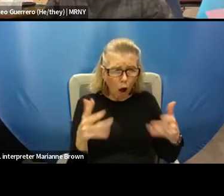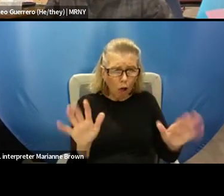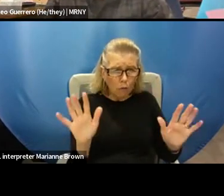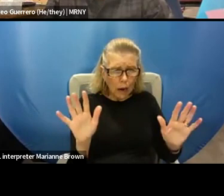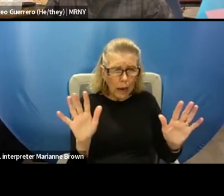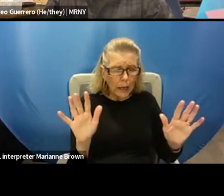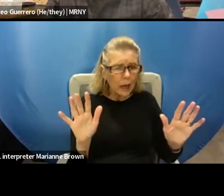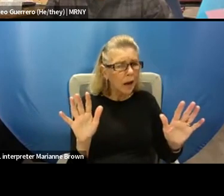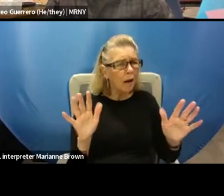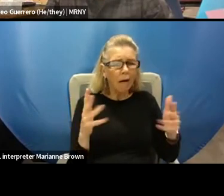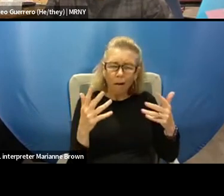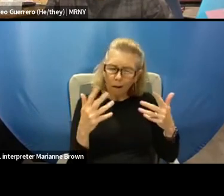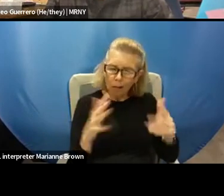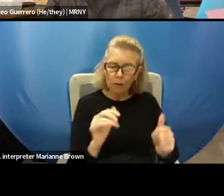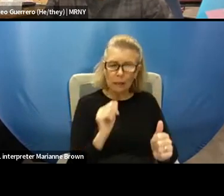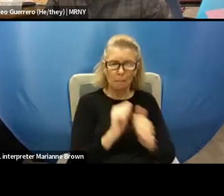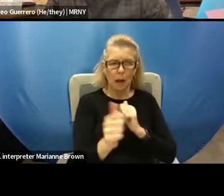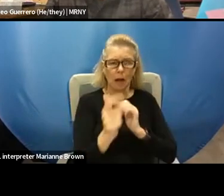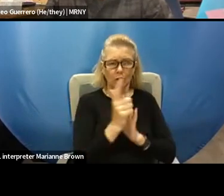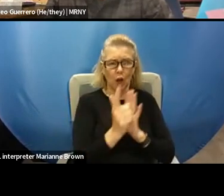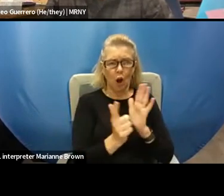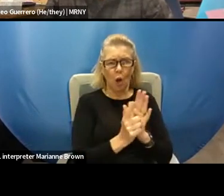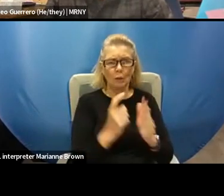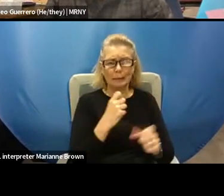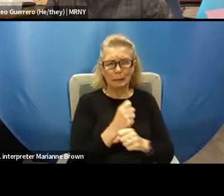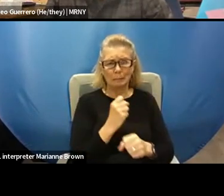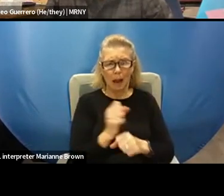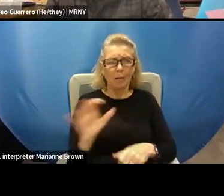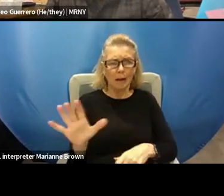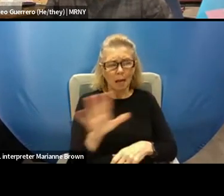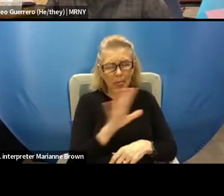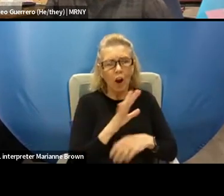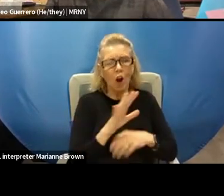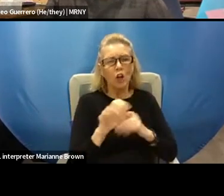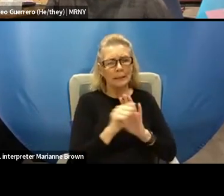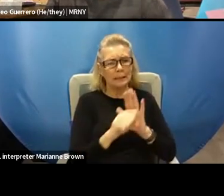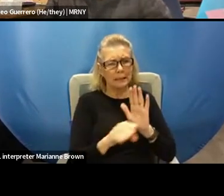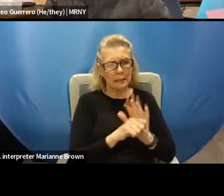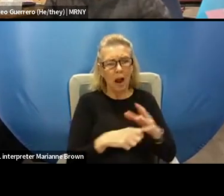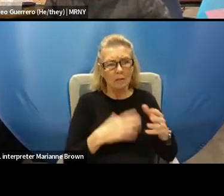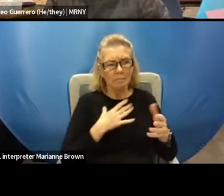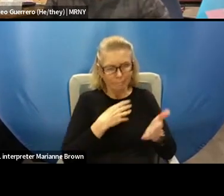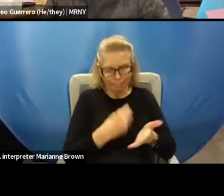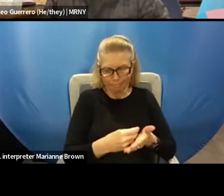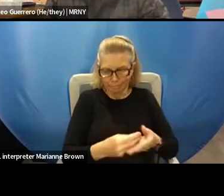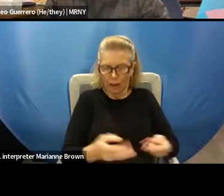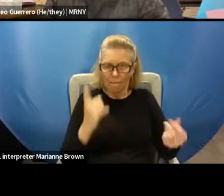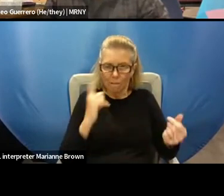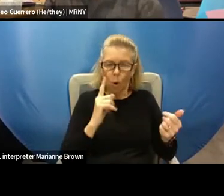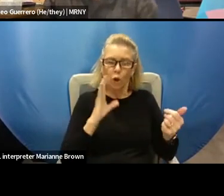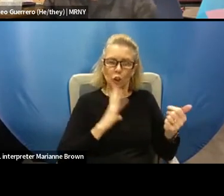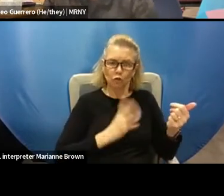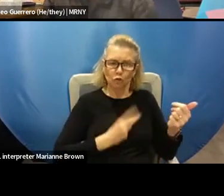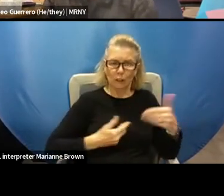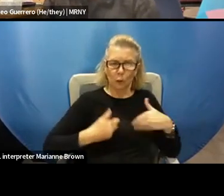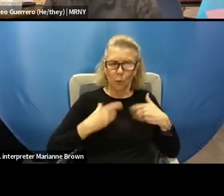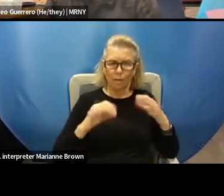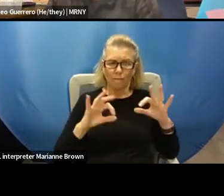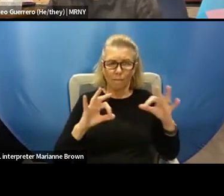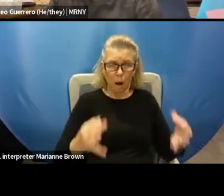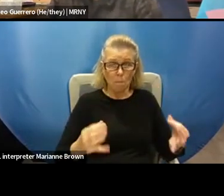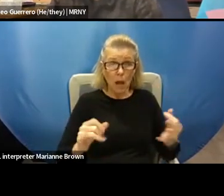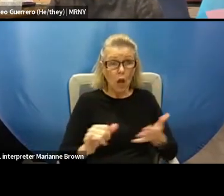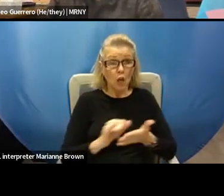states, who have already passed laws making their state a safe haven for trans youth and families. In New York, the nation's frontline defense, the